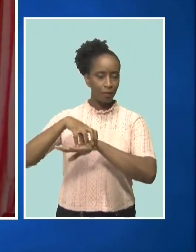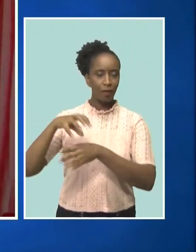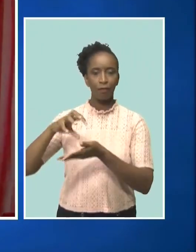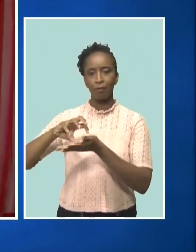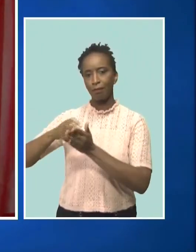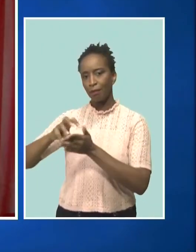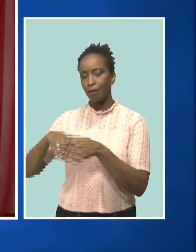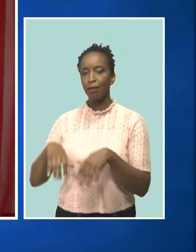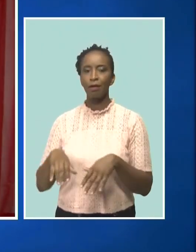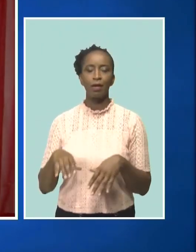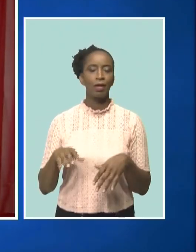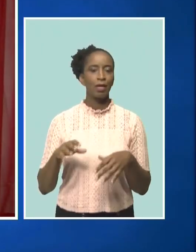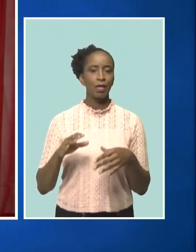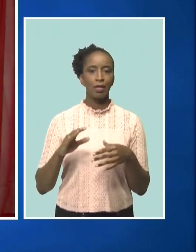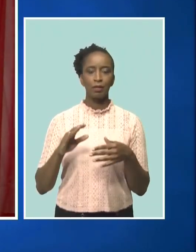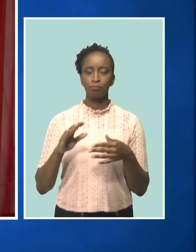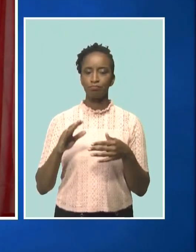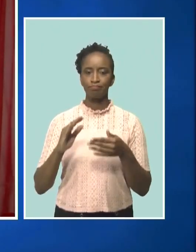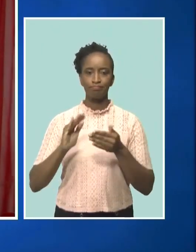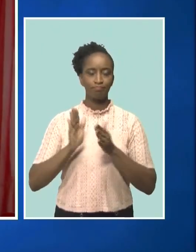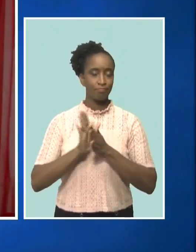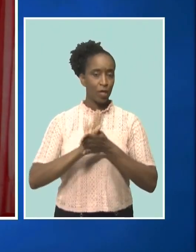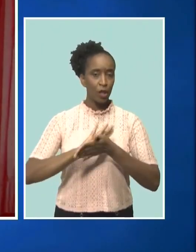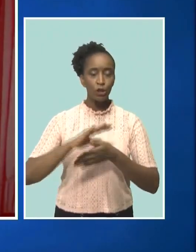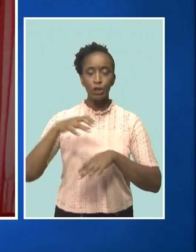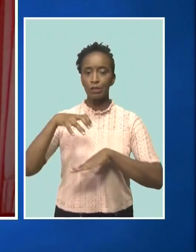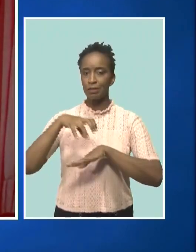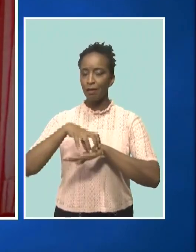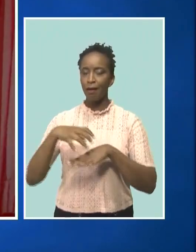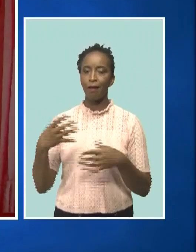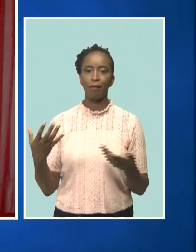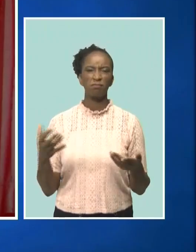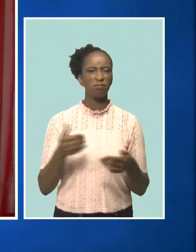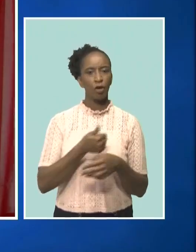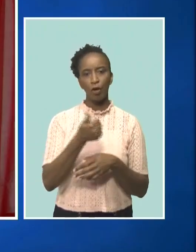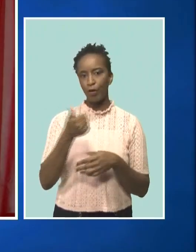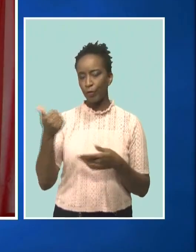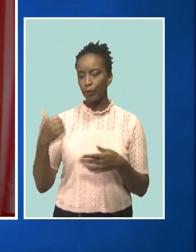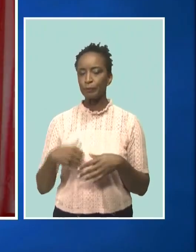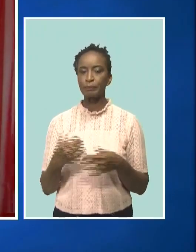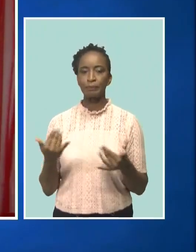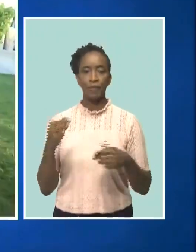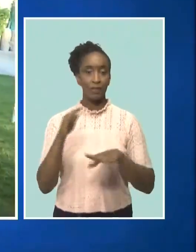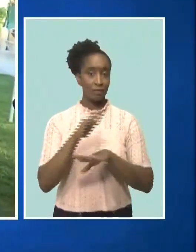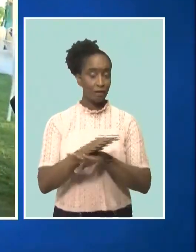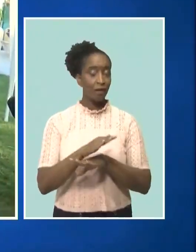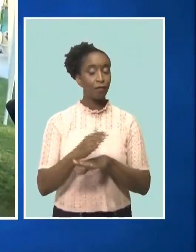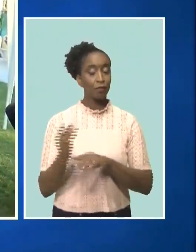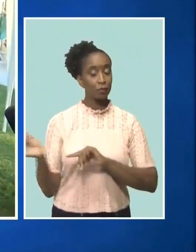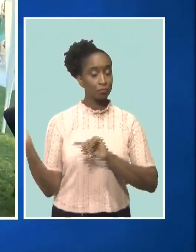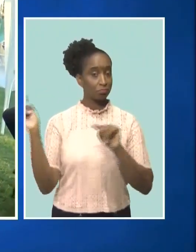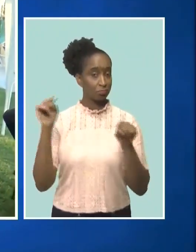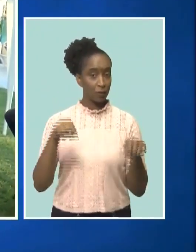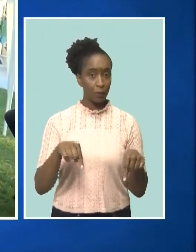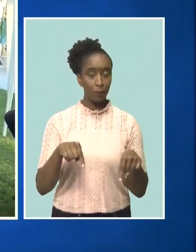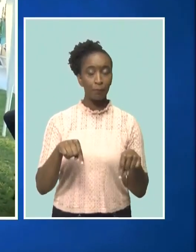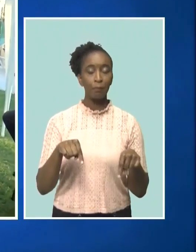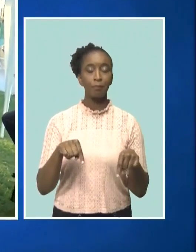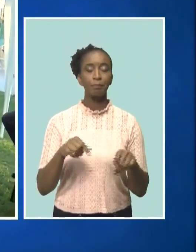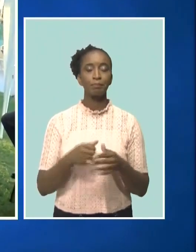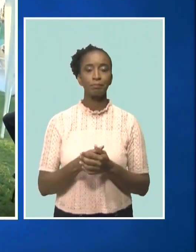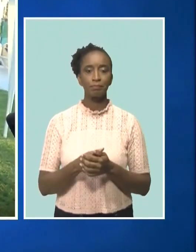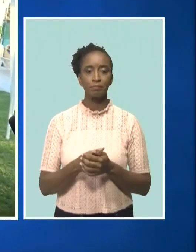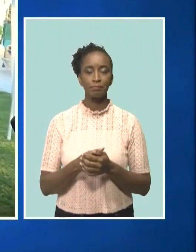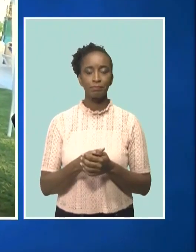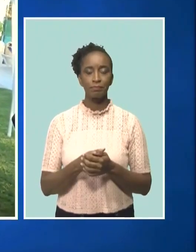cheesecakes, cupcakes, and much more. This evening, we had the pleasure of coming to the Ross Trevor Hotel,